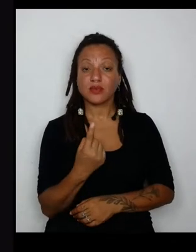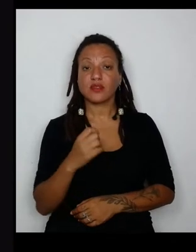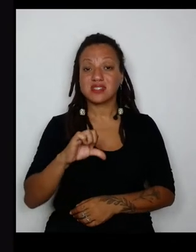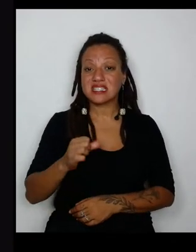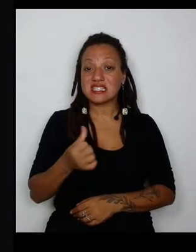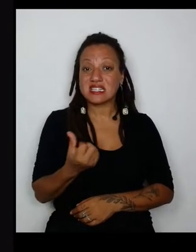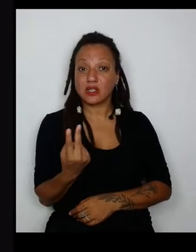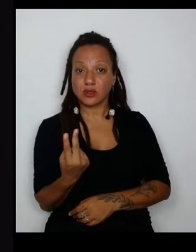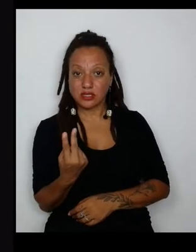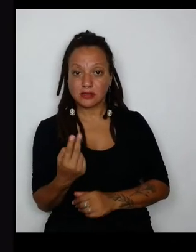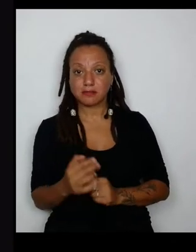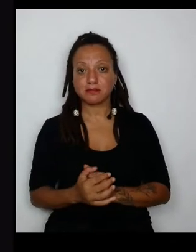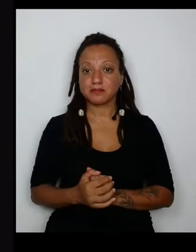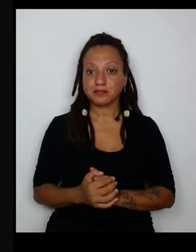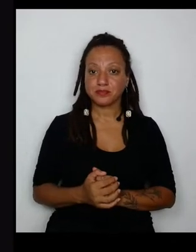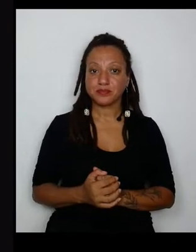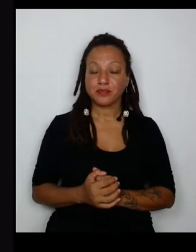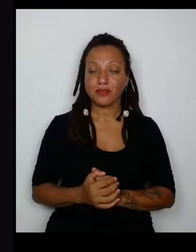headquarters